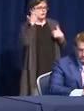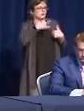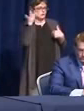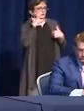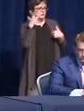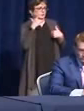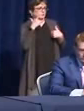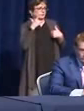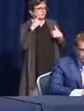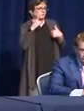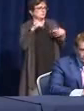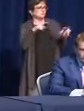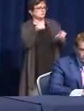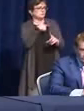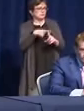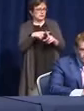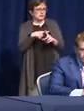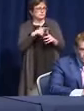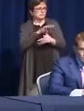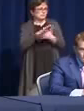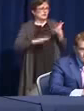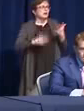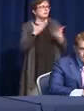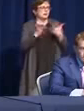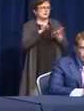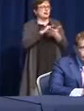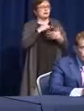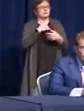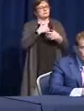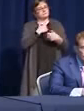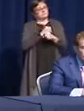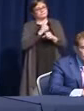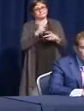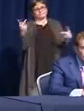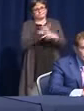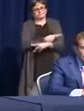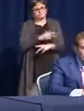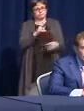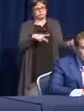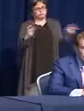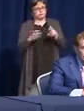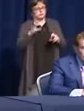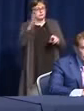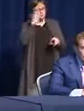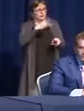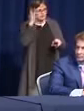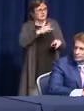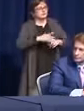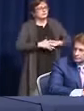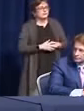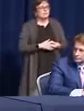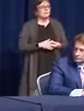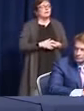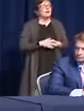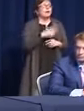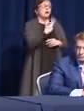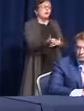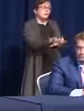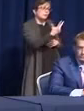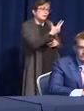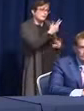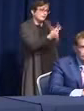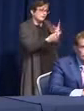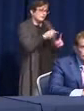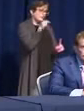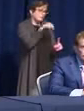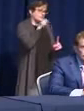that may or may not have exacerbated their illness. There are 3 that we have